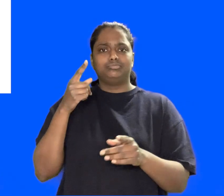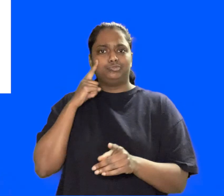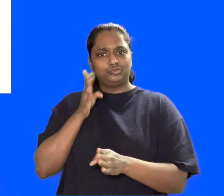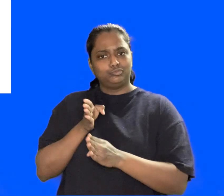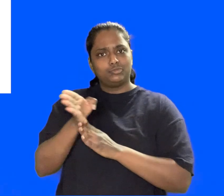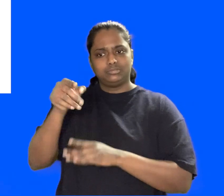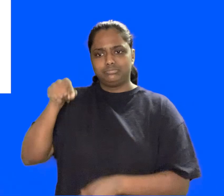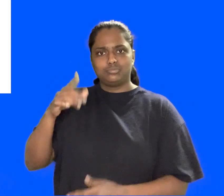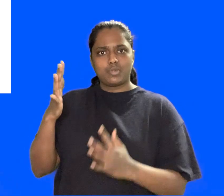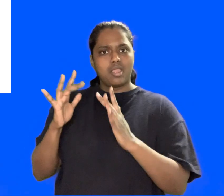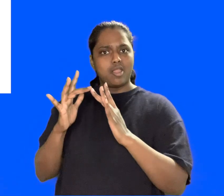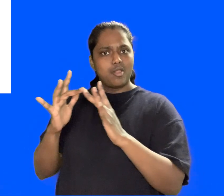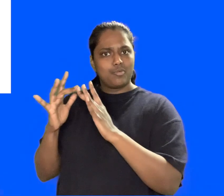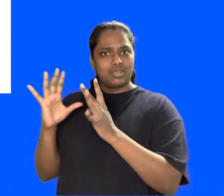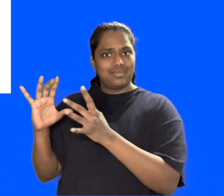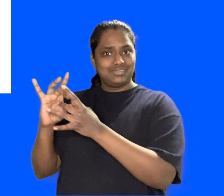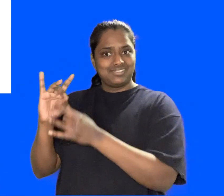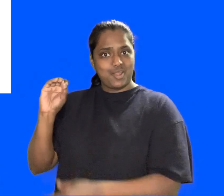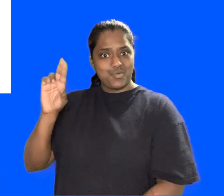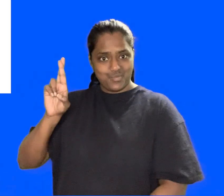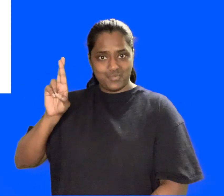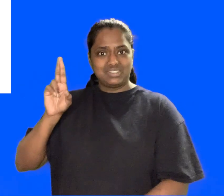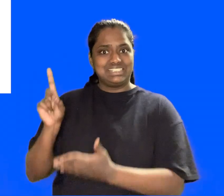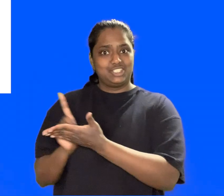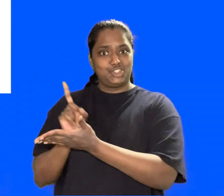the Network Connector directory.